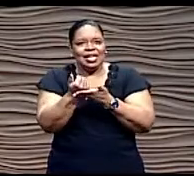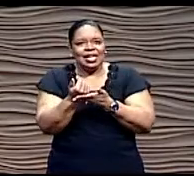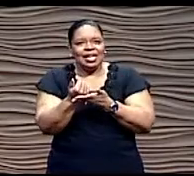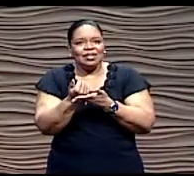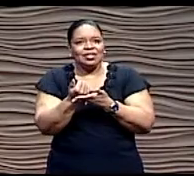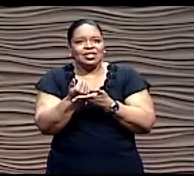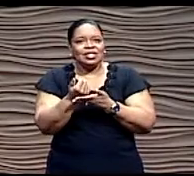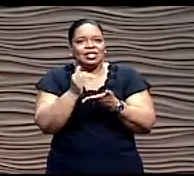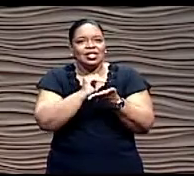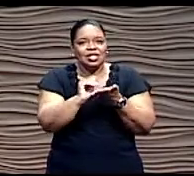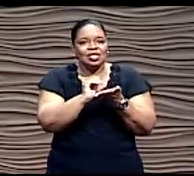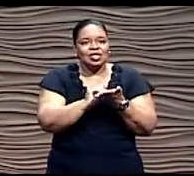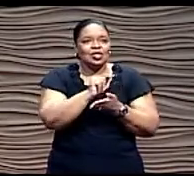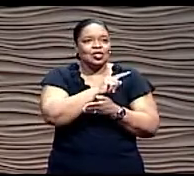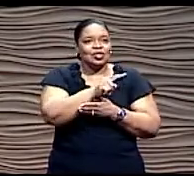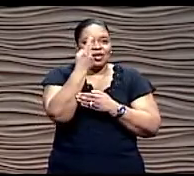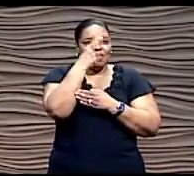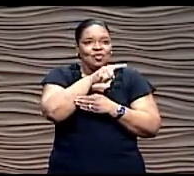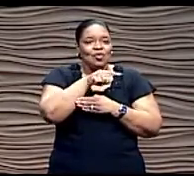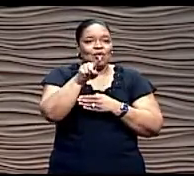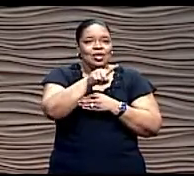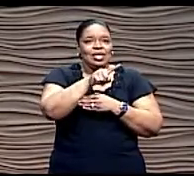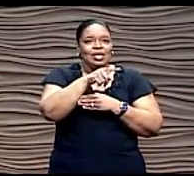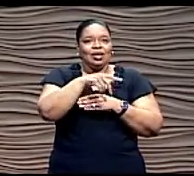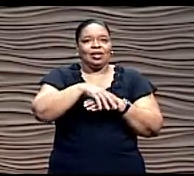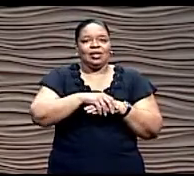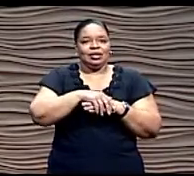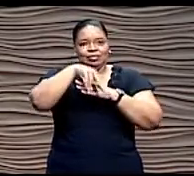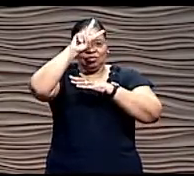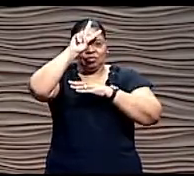breath. Excuse them for their ignorance.